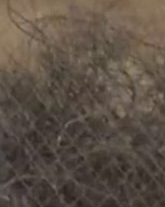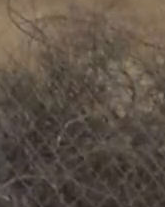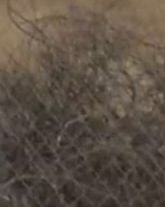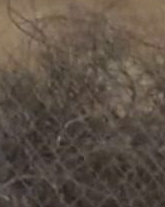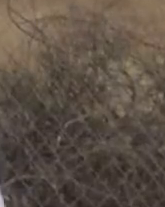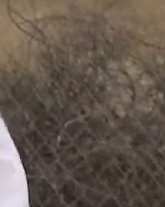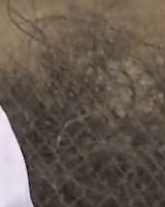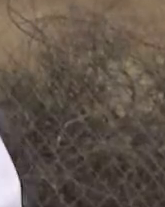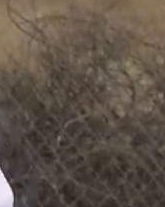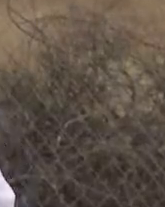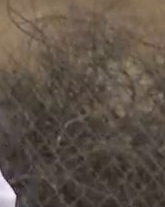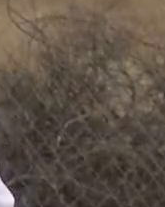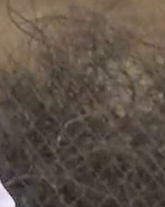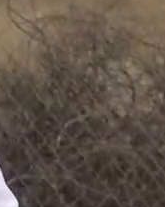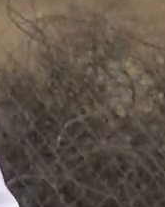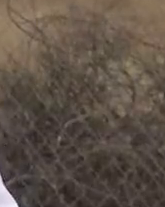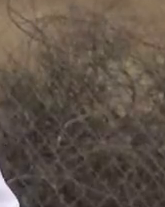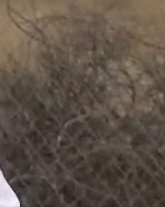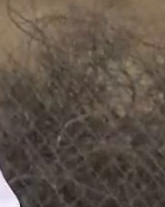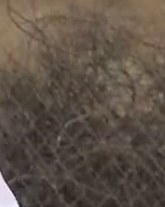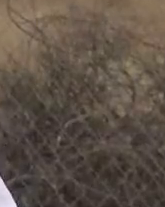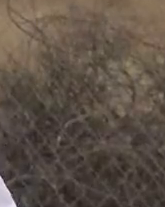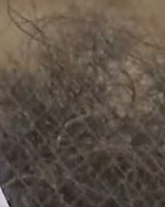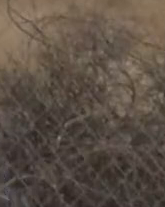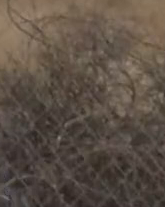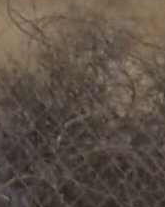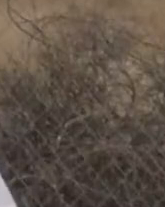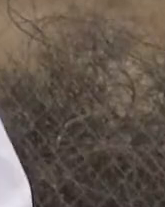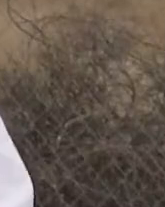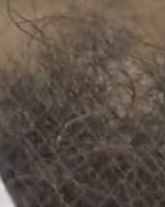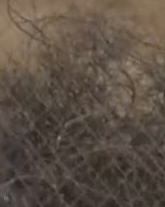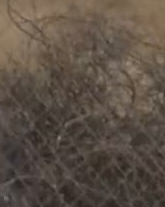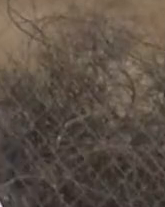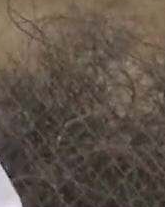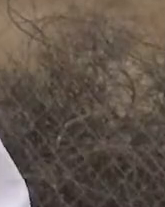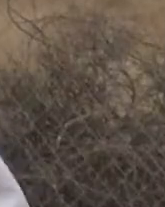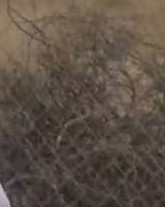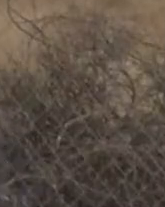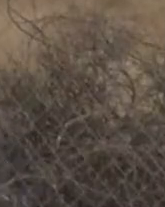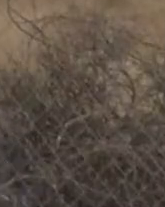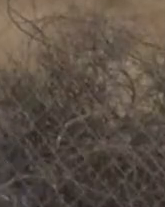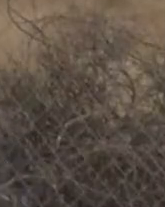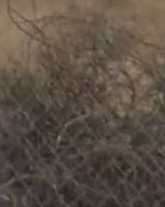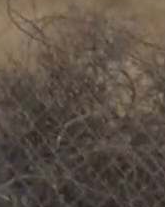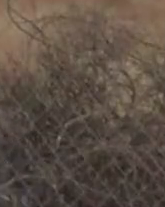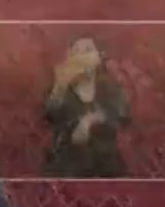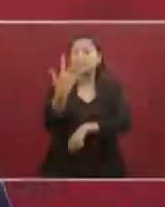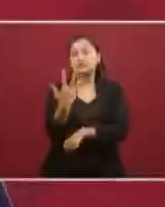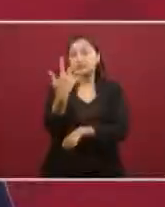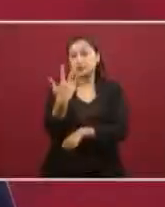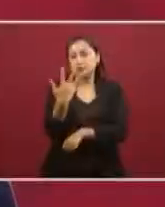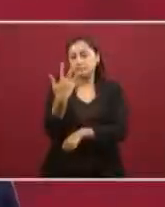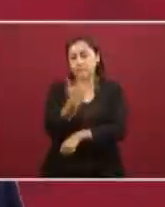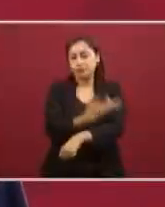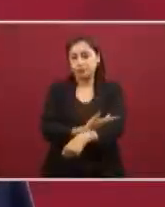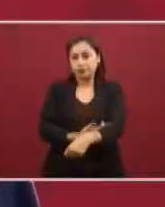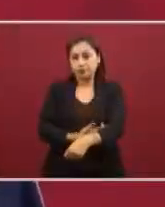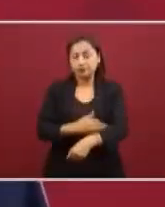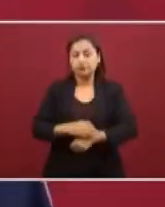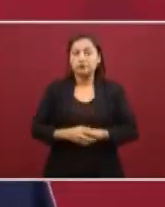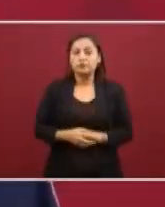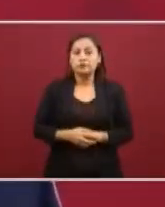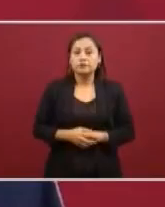lengths today to say that this rally is not in opposition to the United States or American citizens.